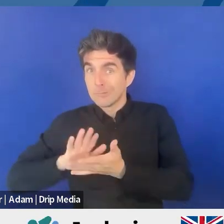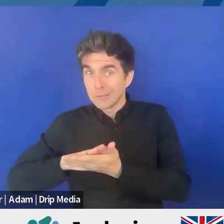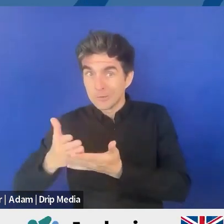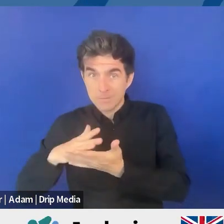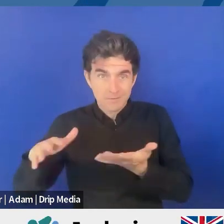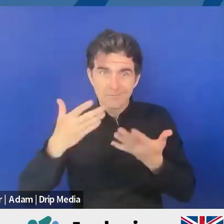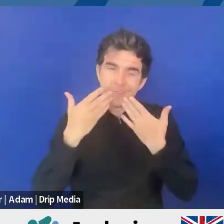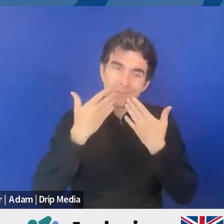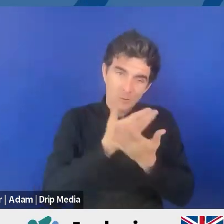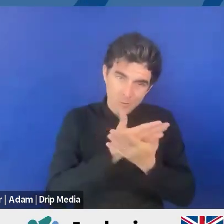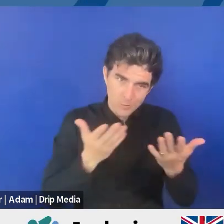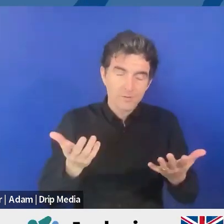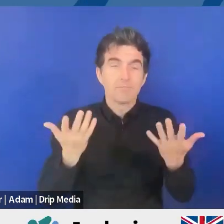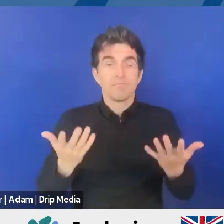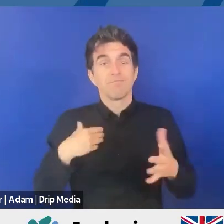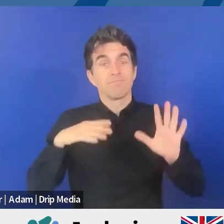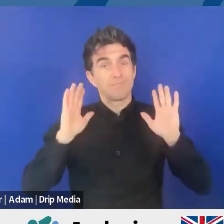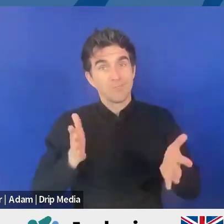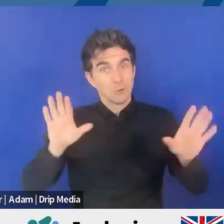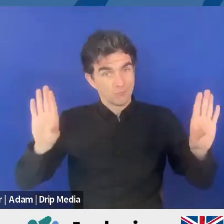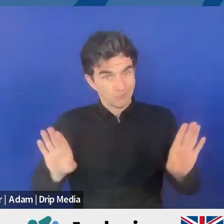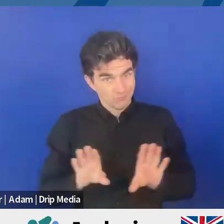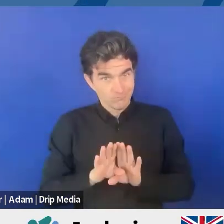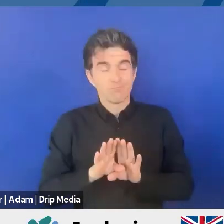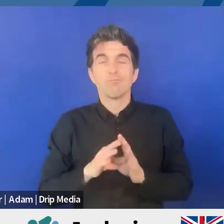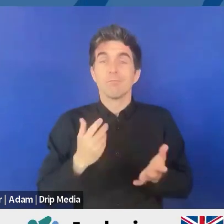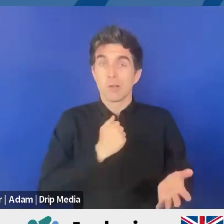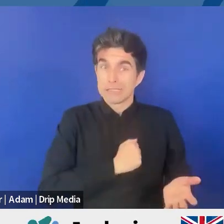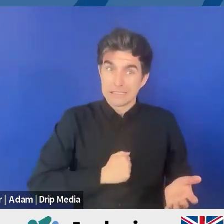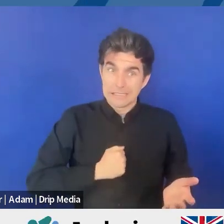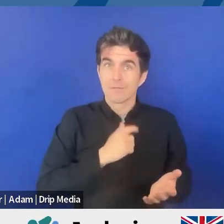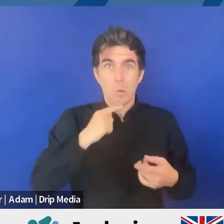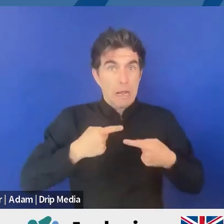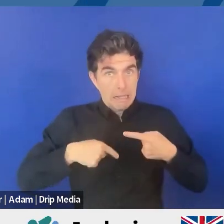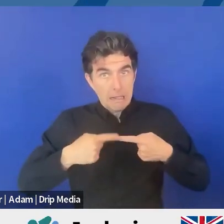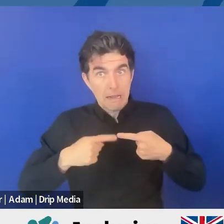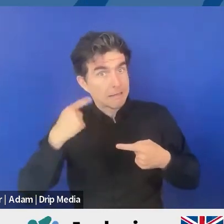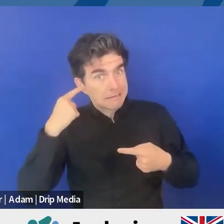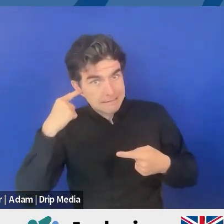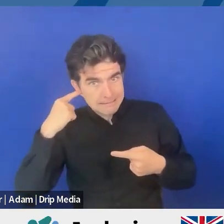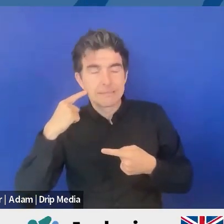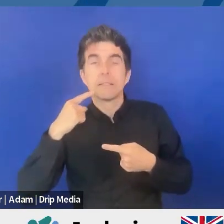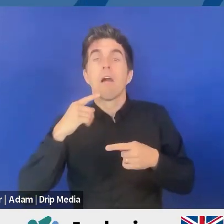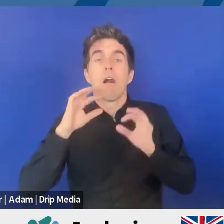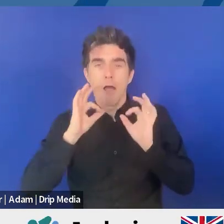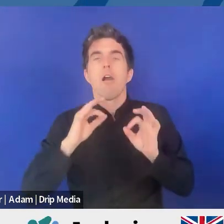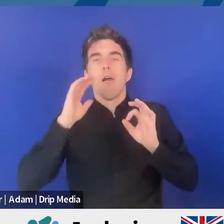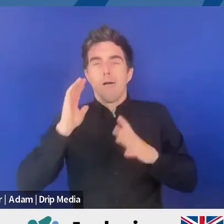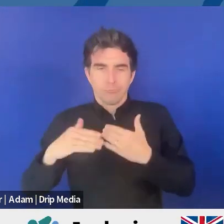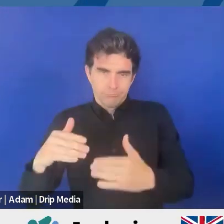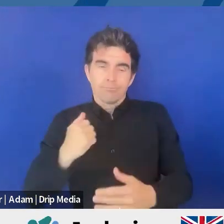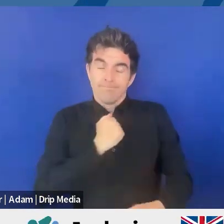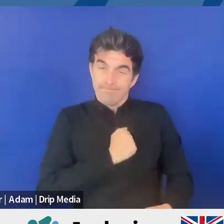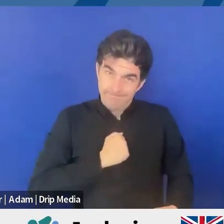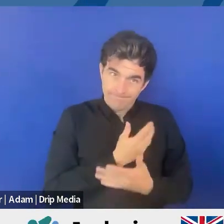the end of today's webinar. We apologize for some of the issues that we've had, and we would still look forward to you joining us on our